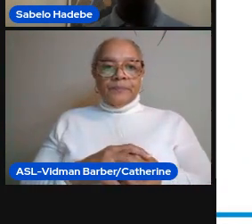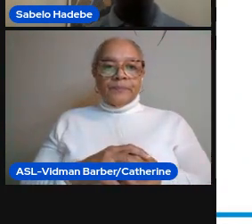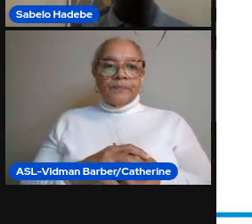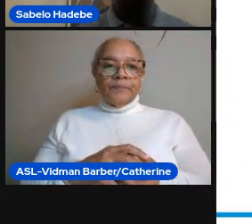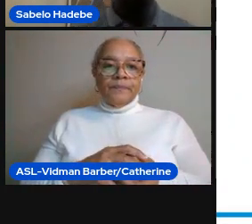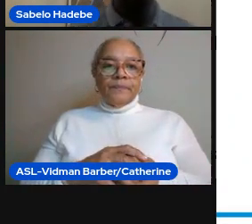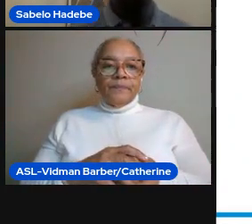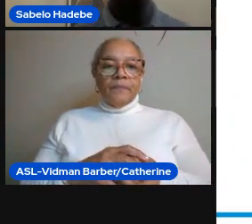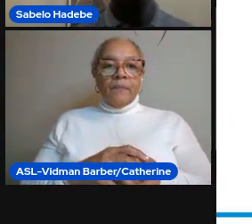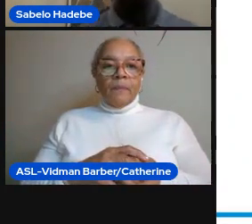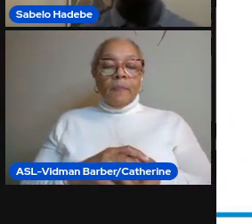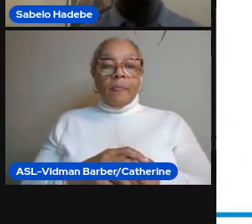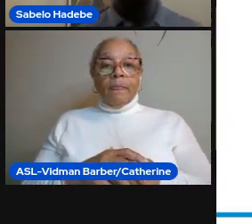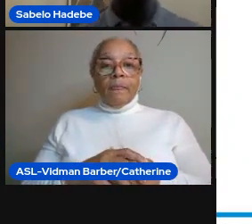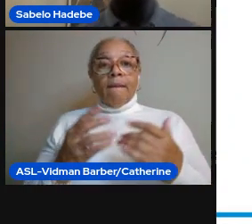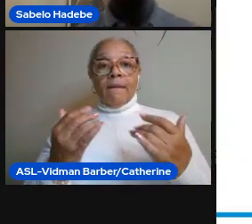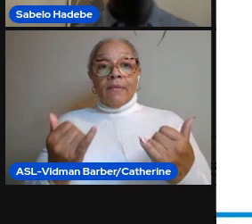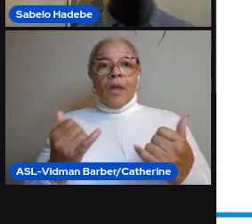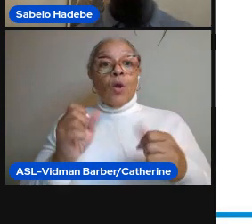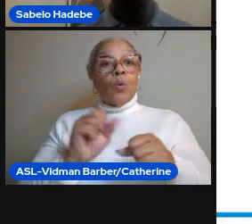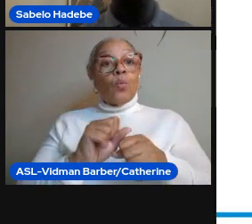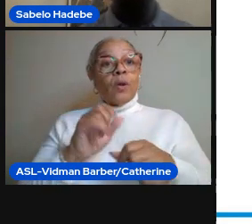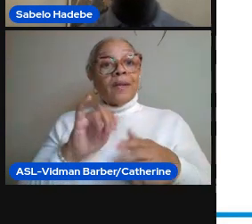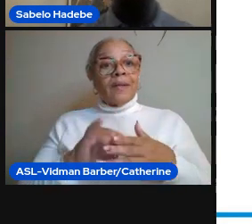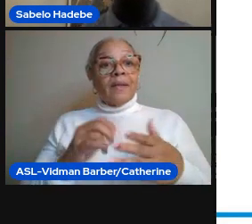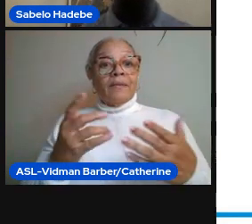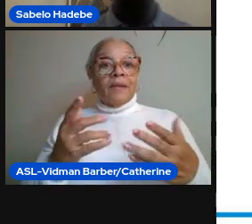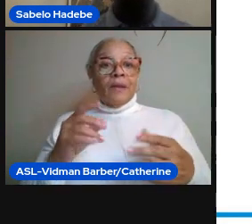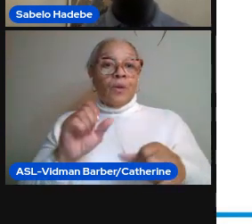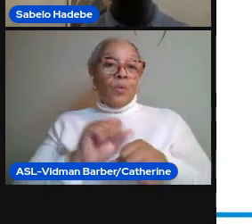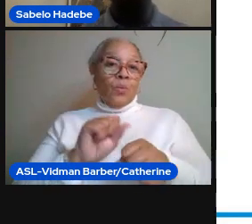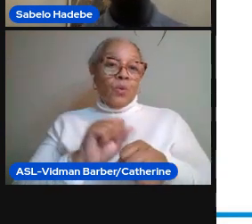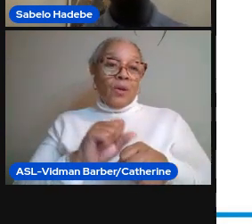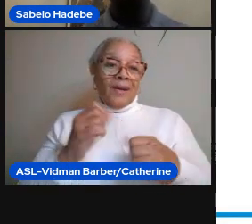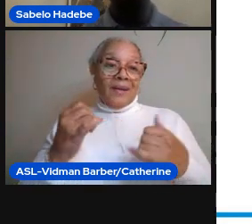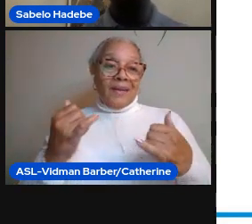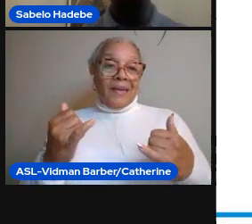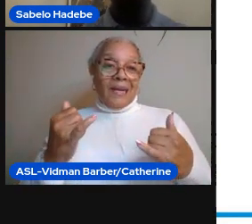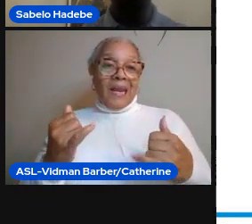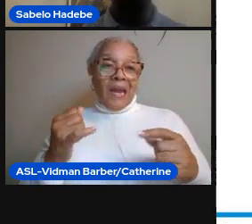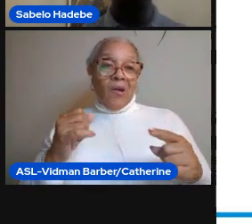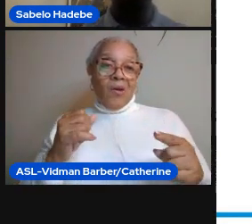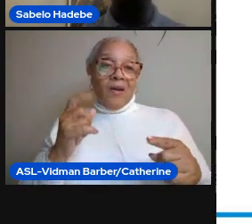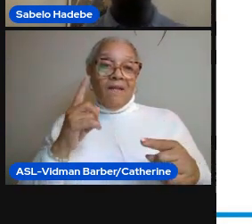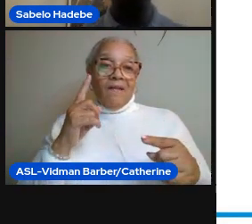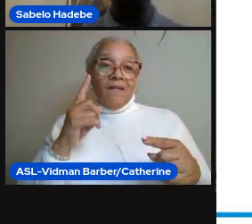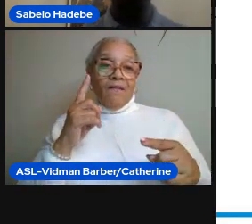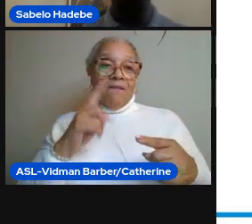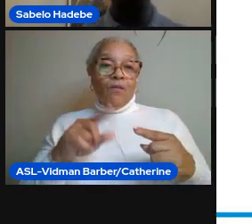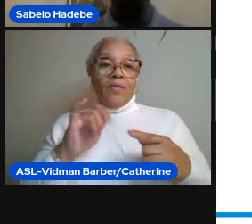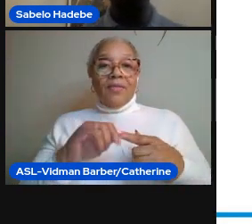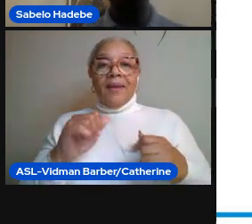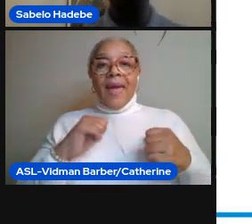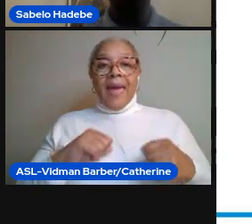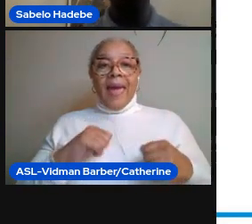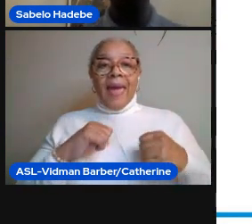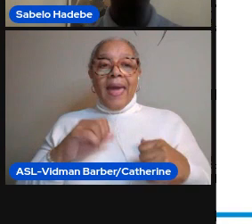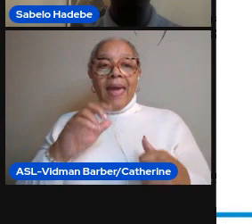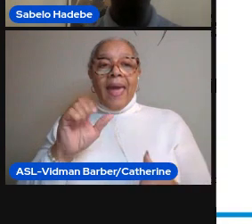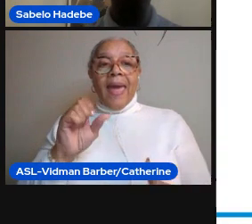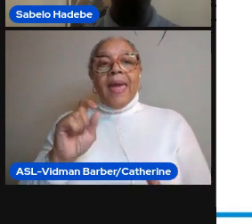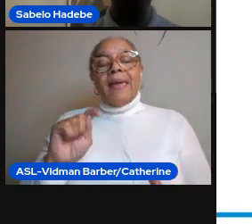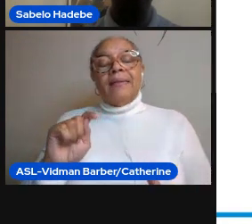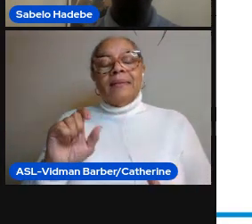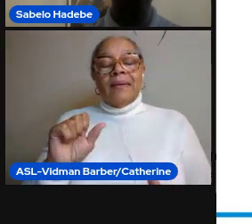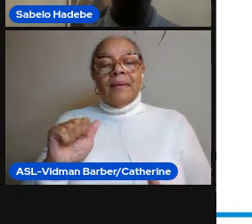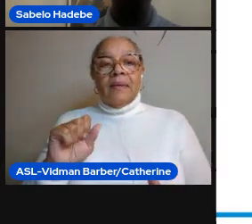And so our working hypothesis at the moment, at least for the asthma model, is that there is a particular cell that